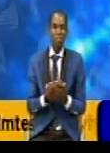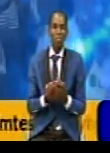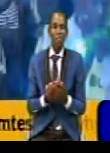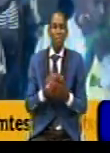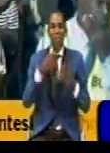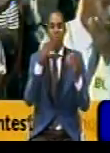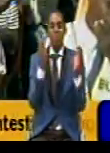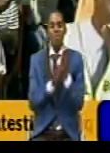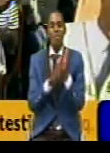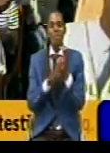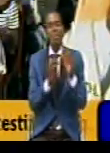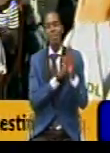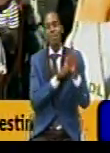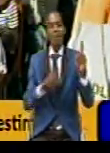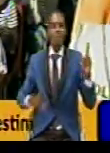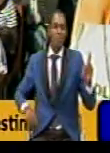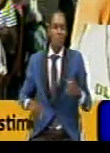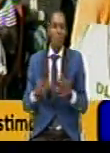to testify.